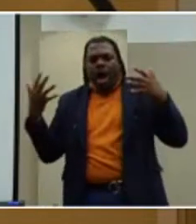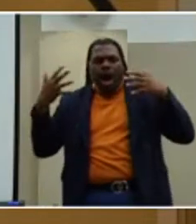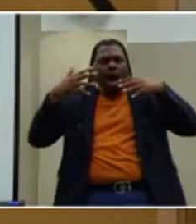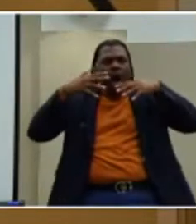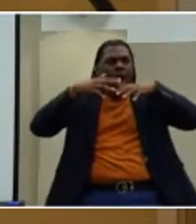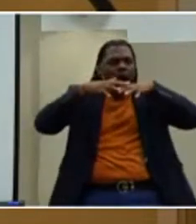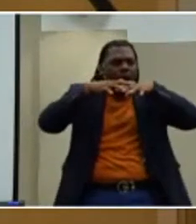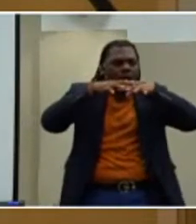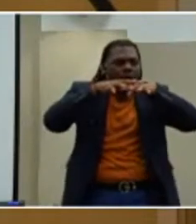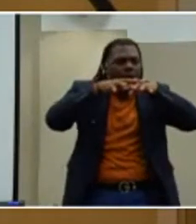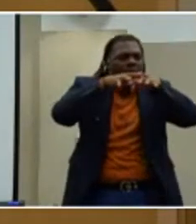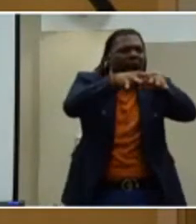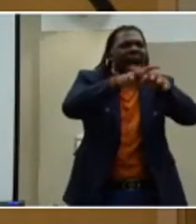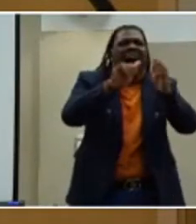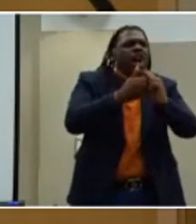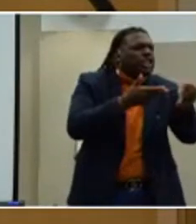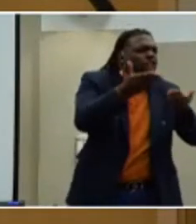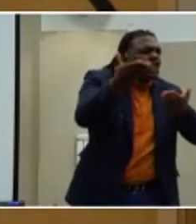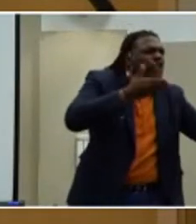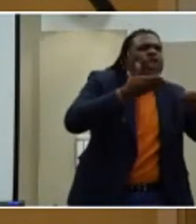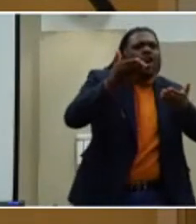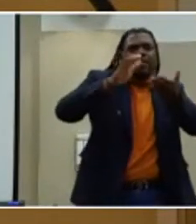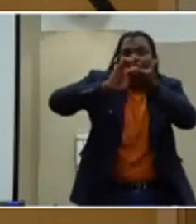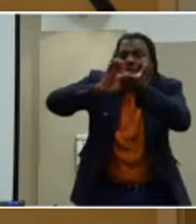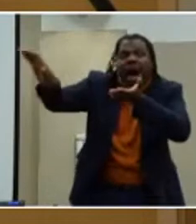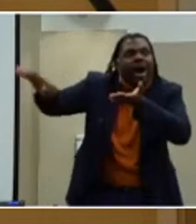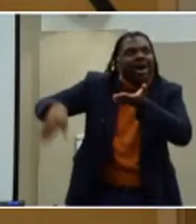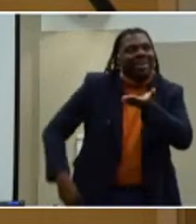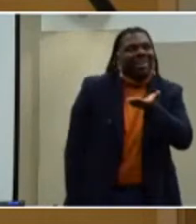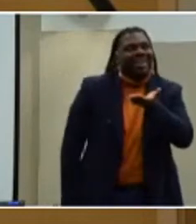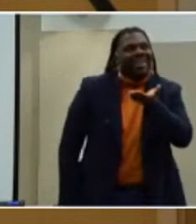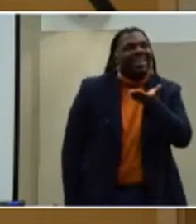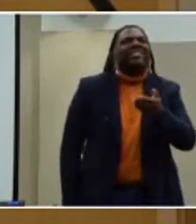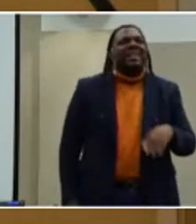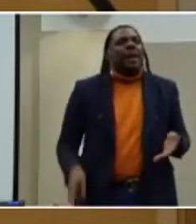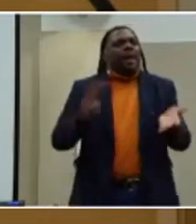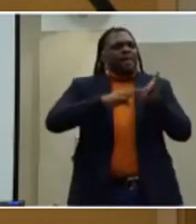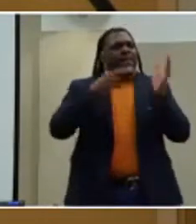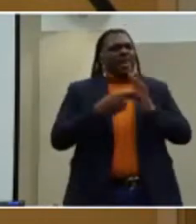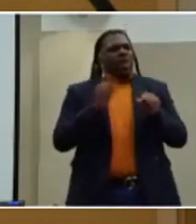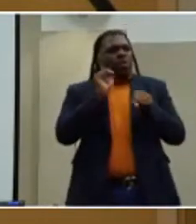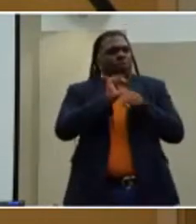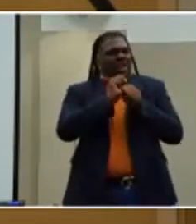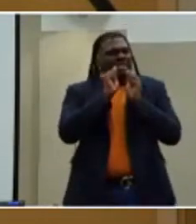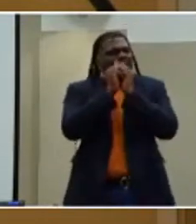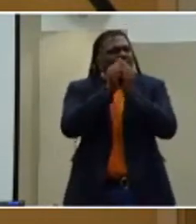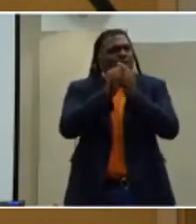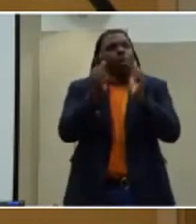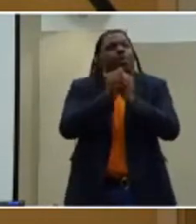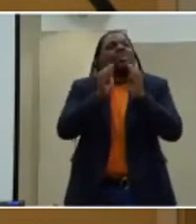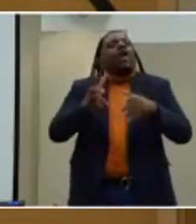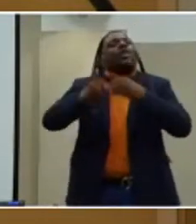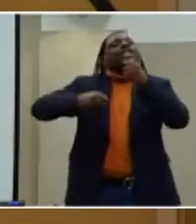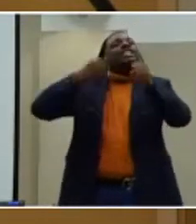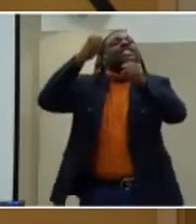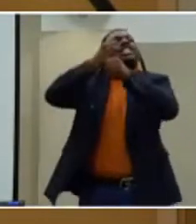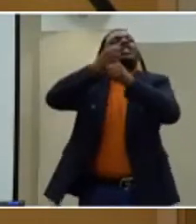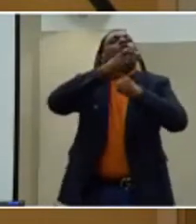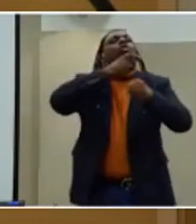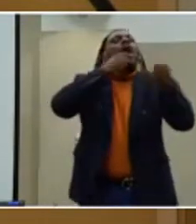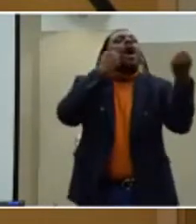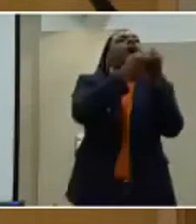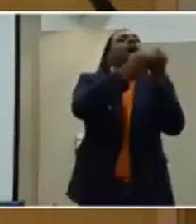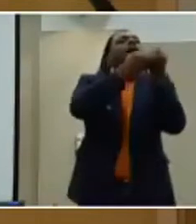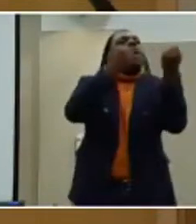underserved communities in this critical area. We cannot accomplish this work together without the years of commitment and